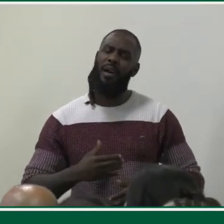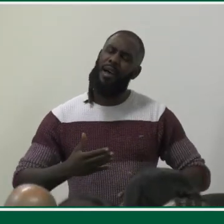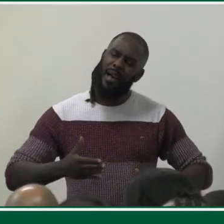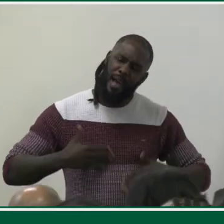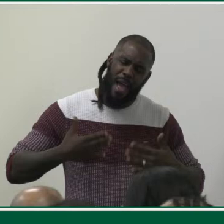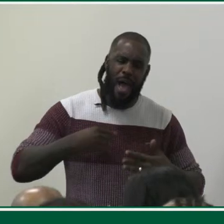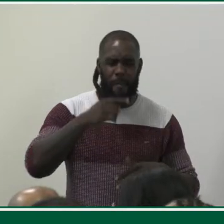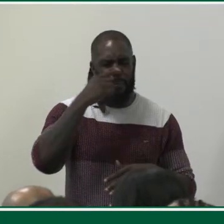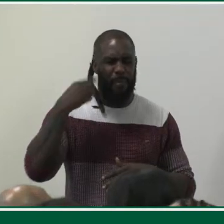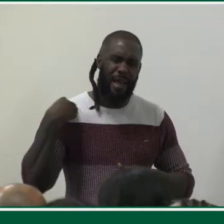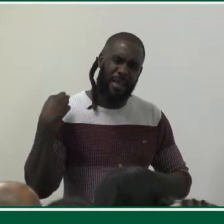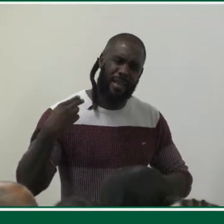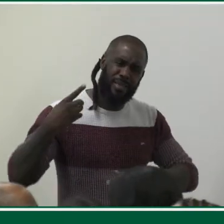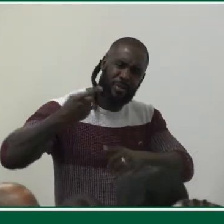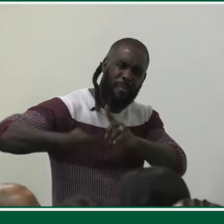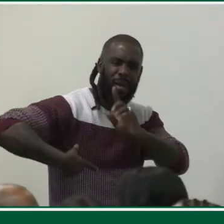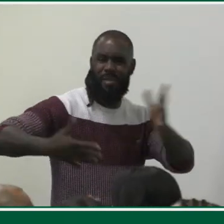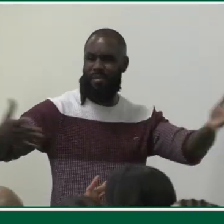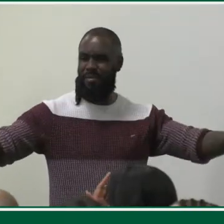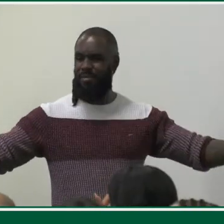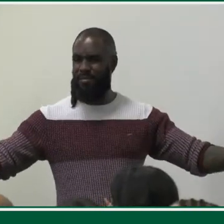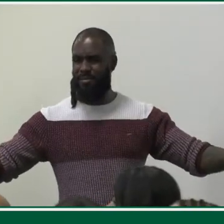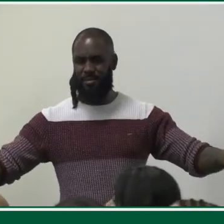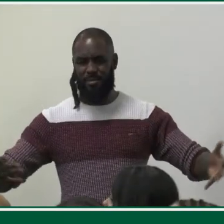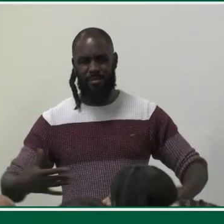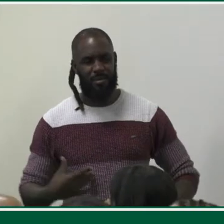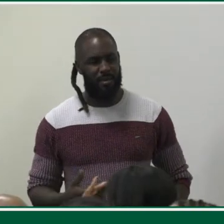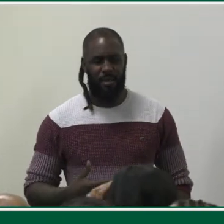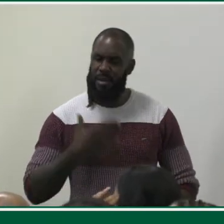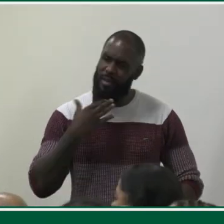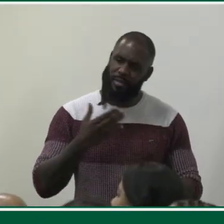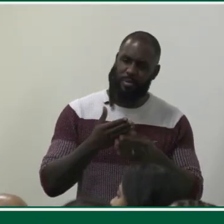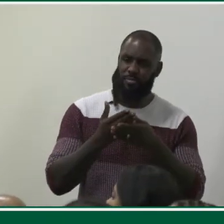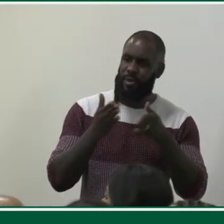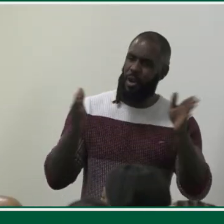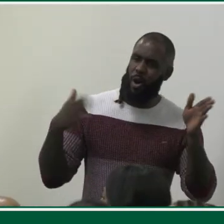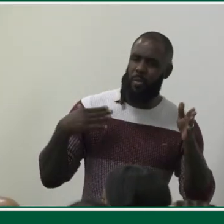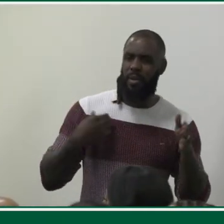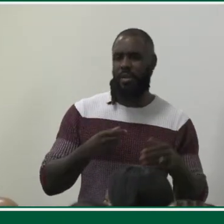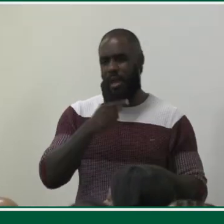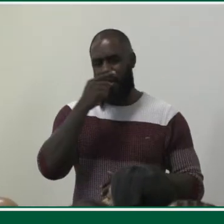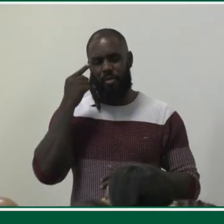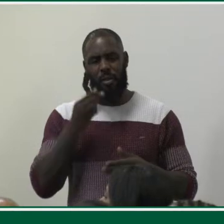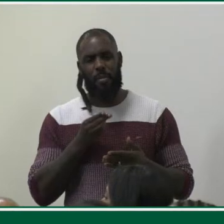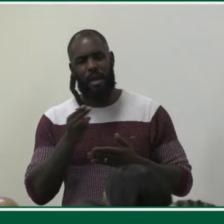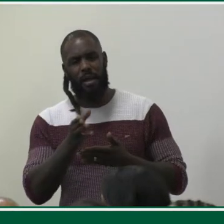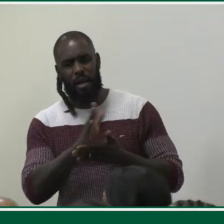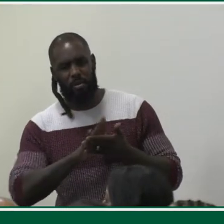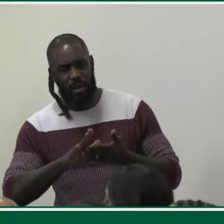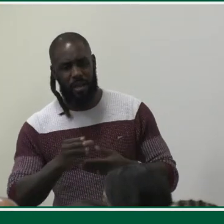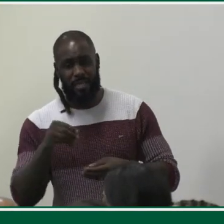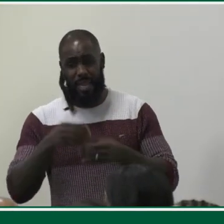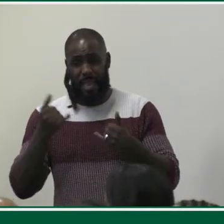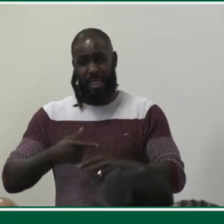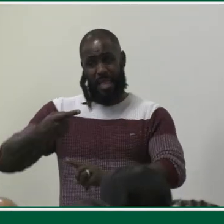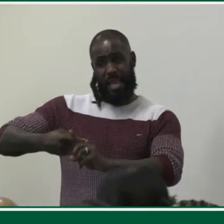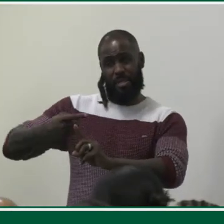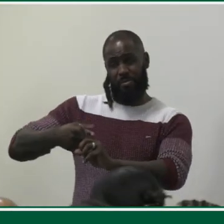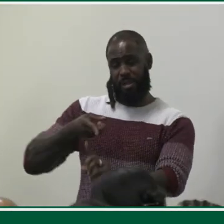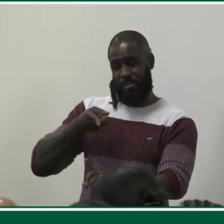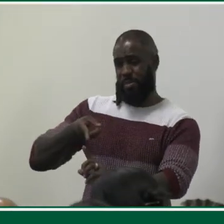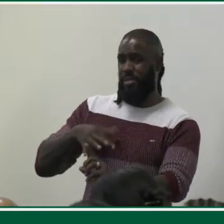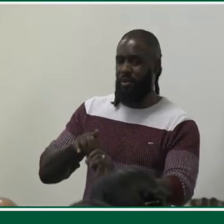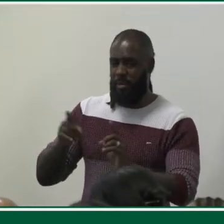Month. Yes. It is so fitting that we are opening up our Black Honors College in Black History Month. And before I answer